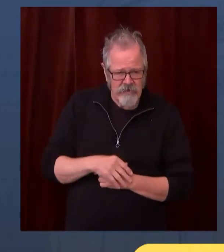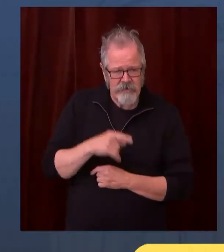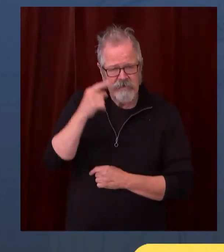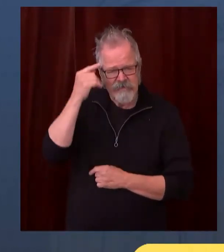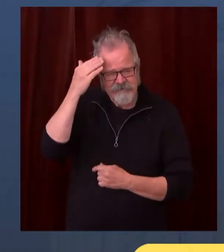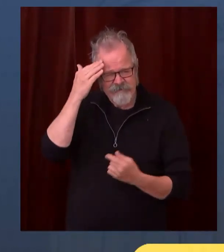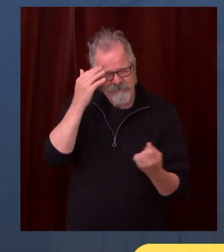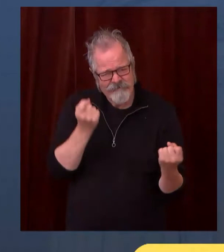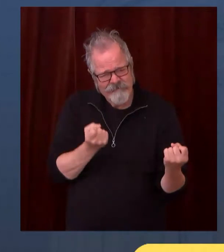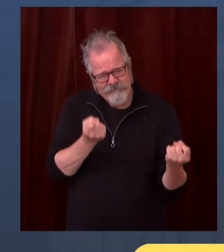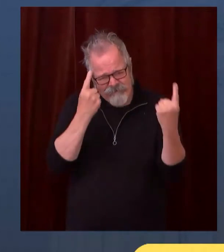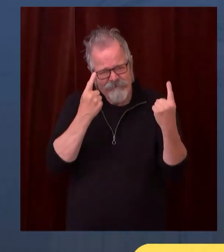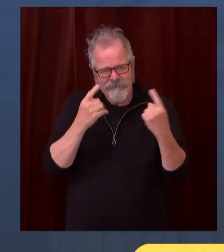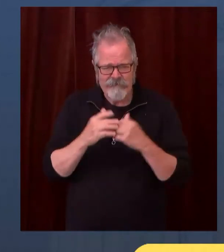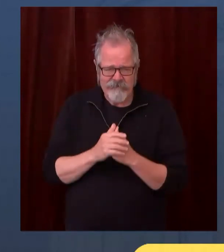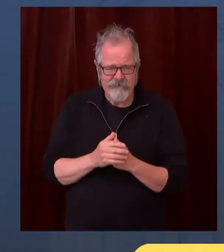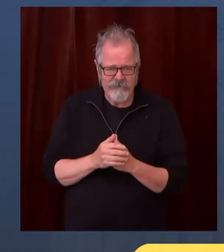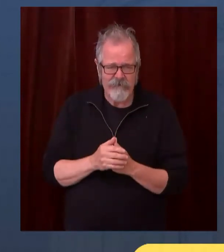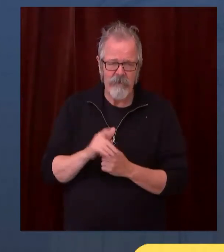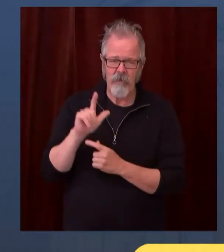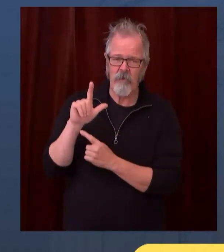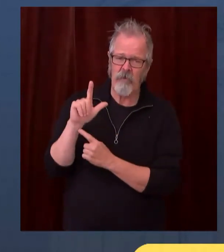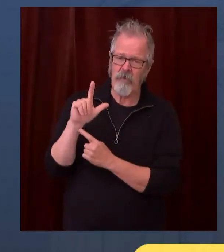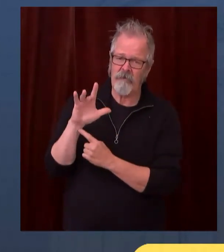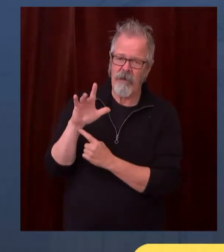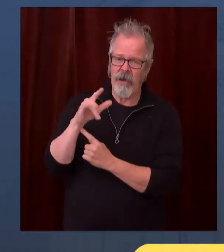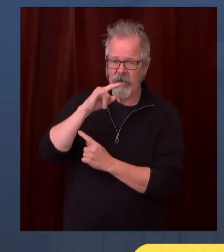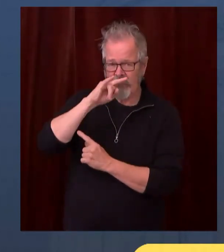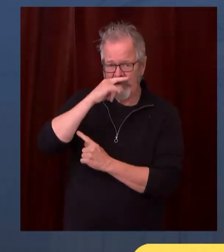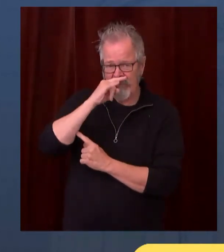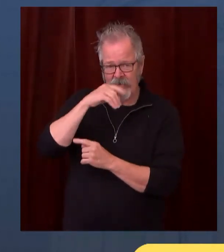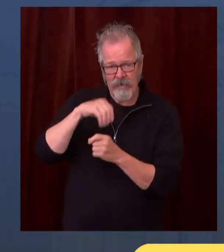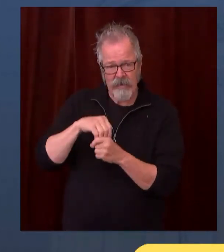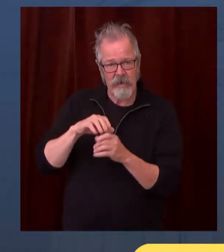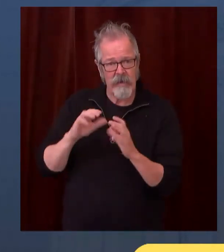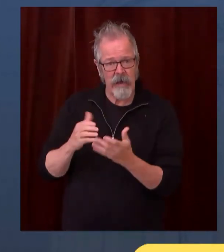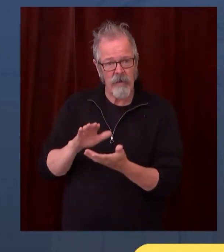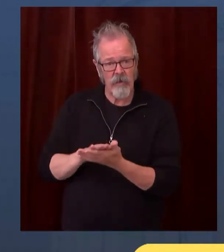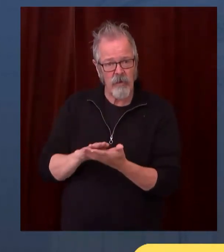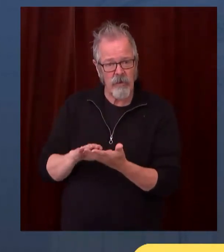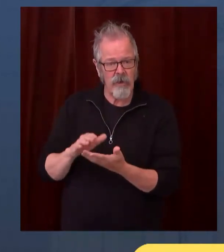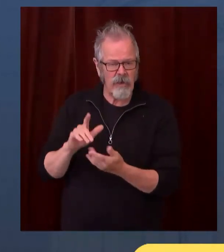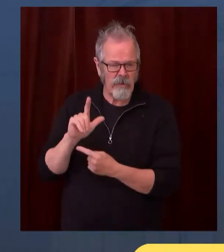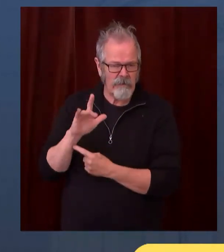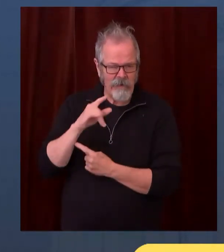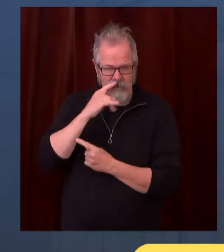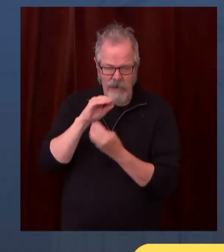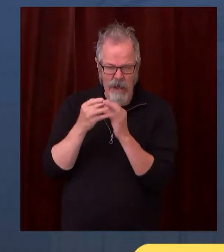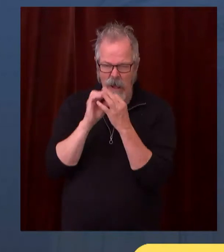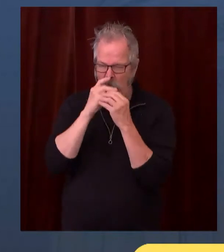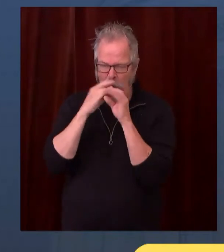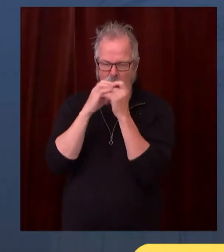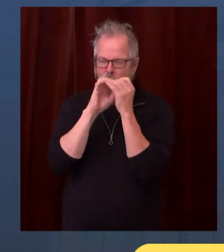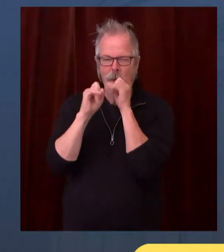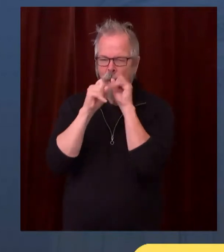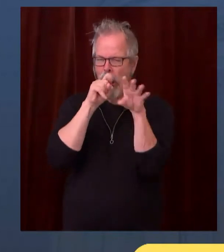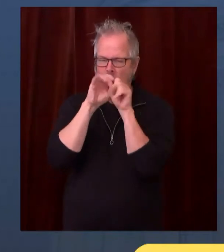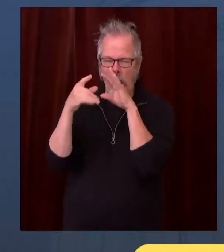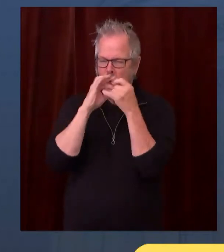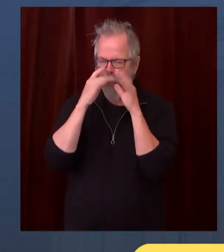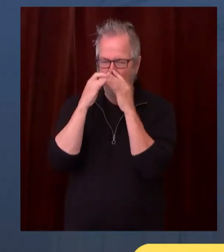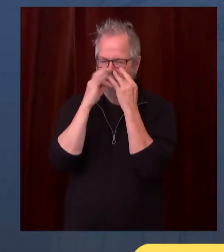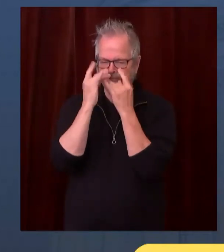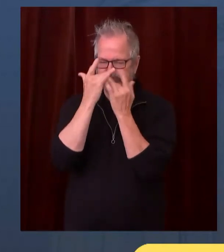together in one context, which we need to avoid, in the situation we're allowing today, which is one